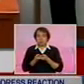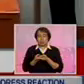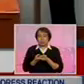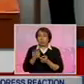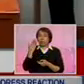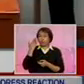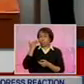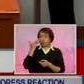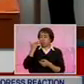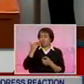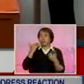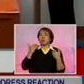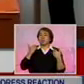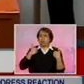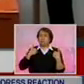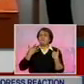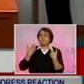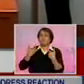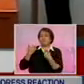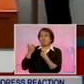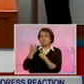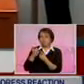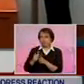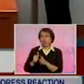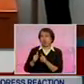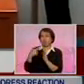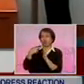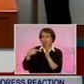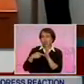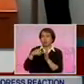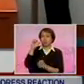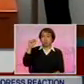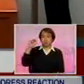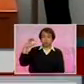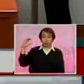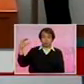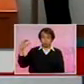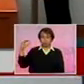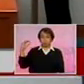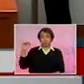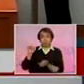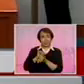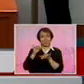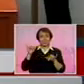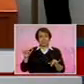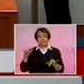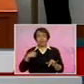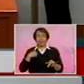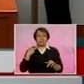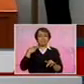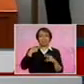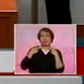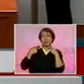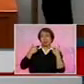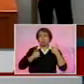because we are covered by the rules of the Supreme Court and also by this Honorable Court.